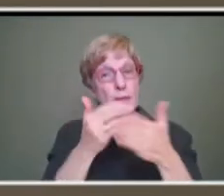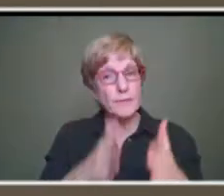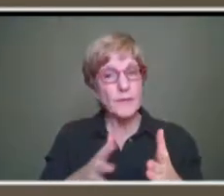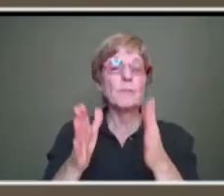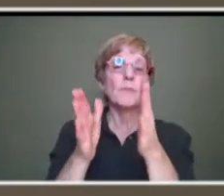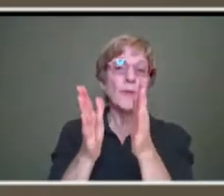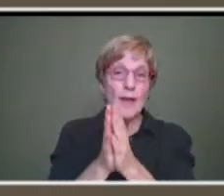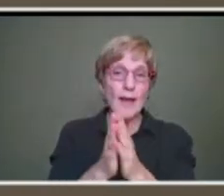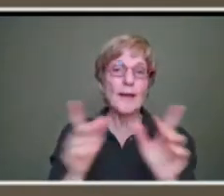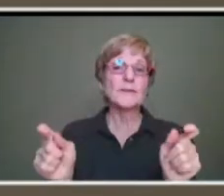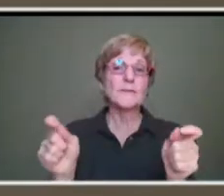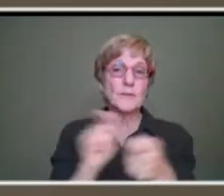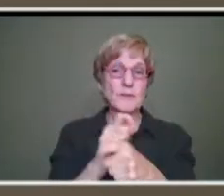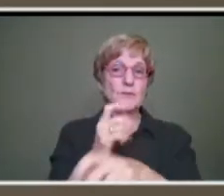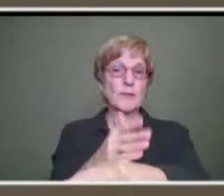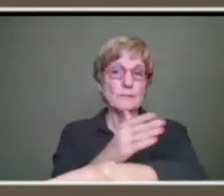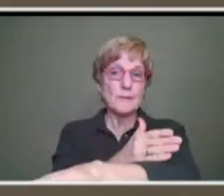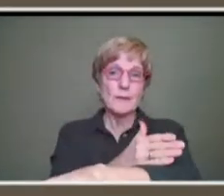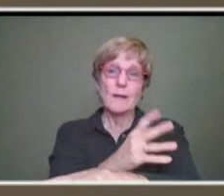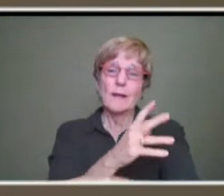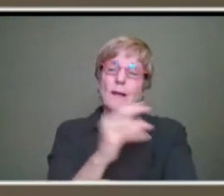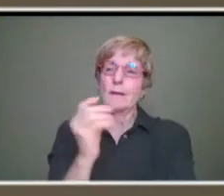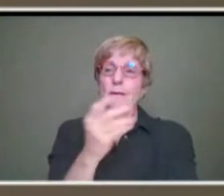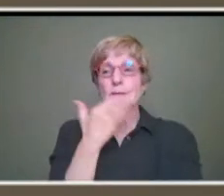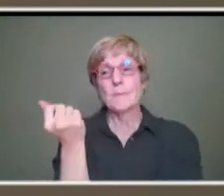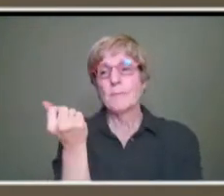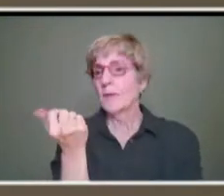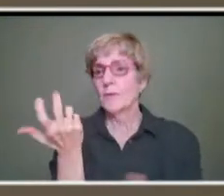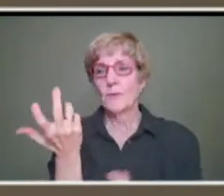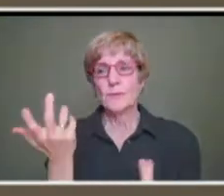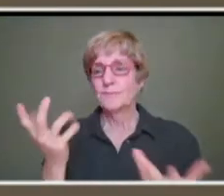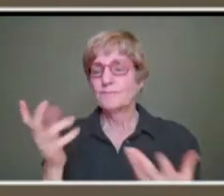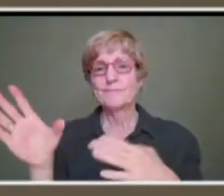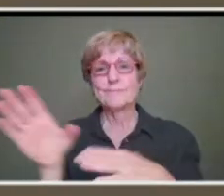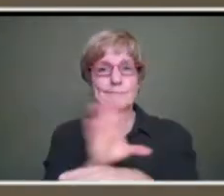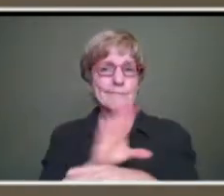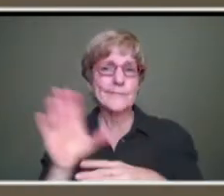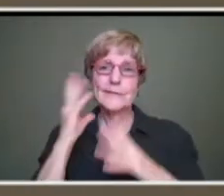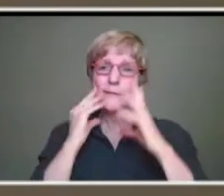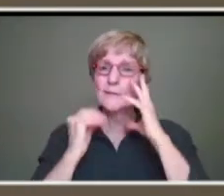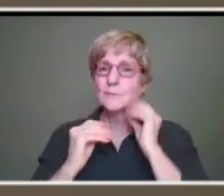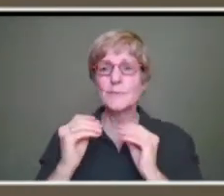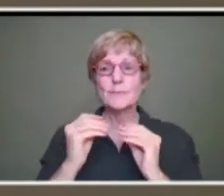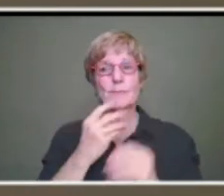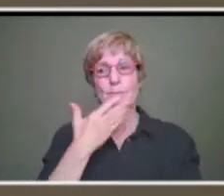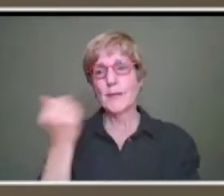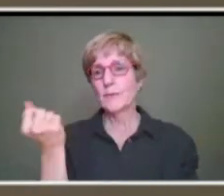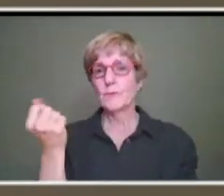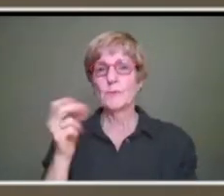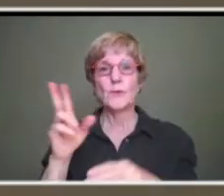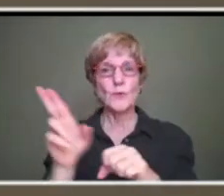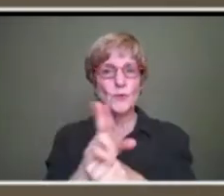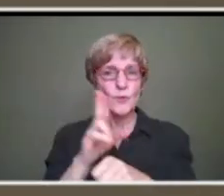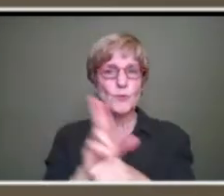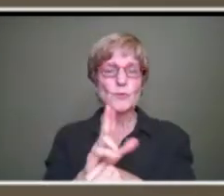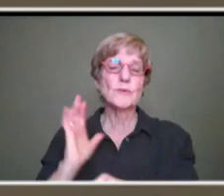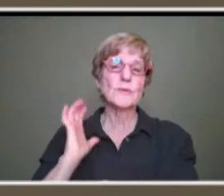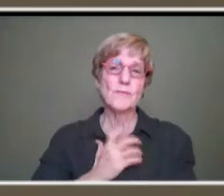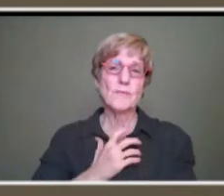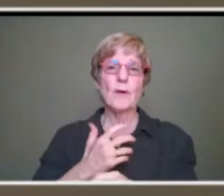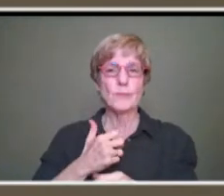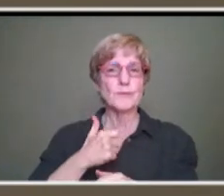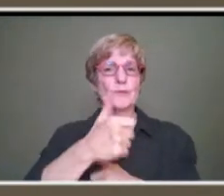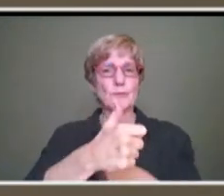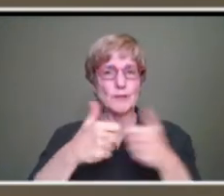to do and it makes for a better a better business experience and a better use of our transportation Corridor